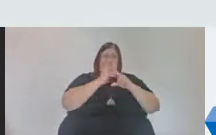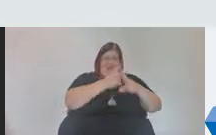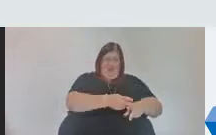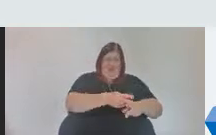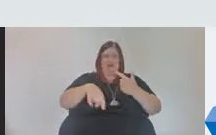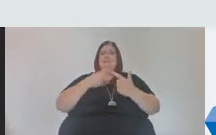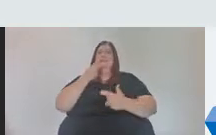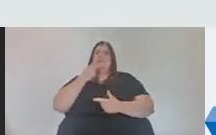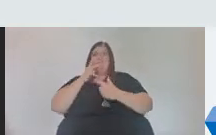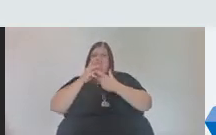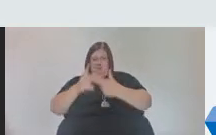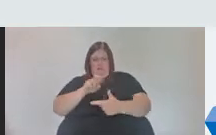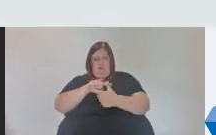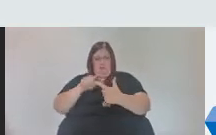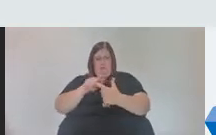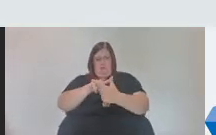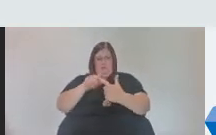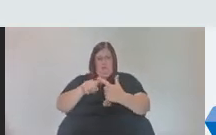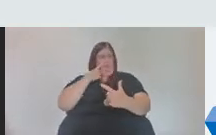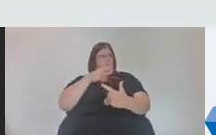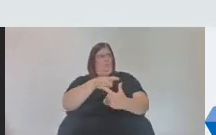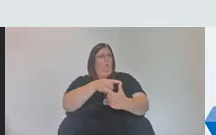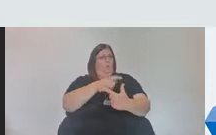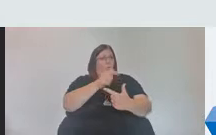we realised that the power and